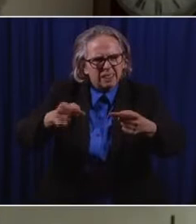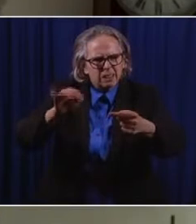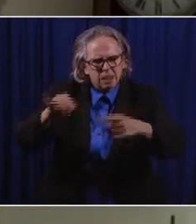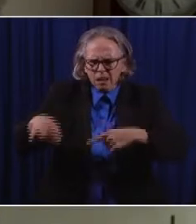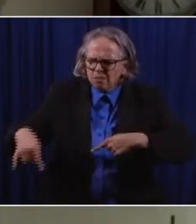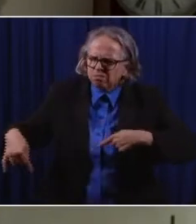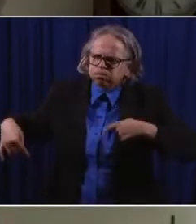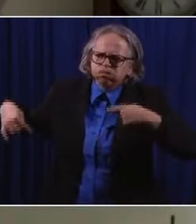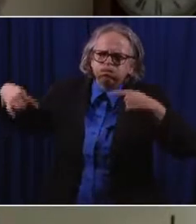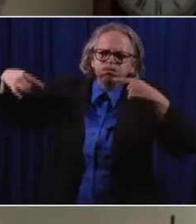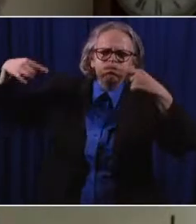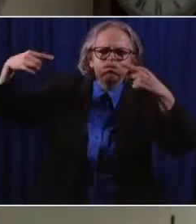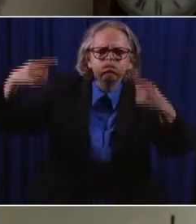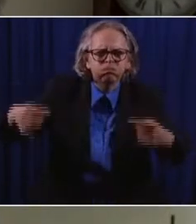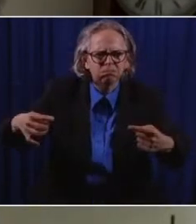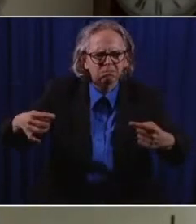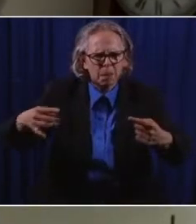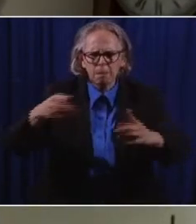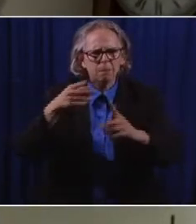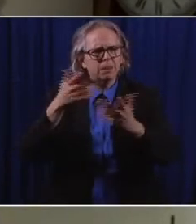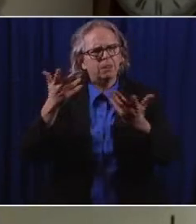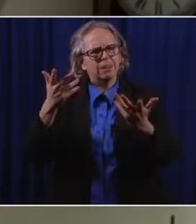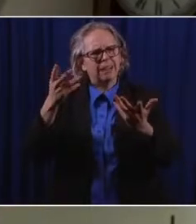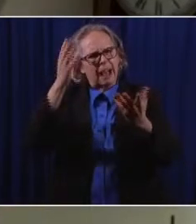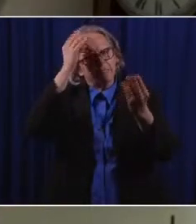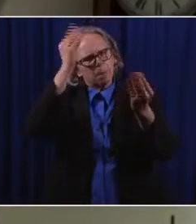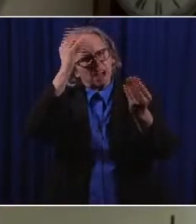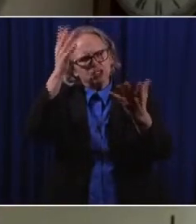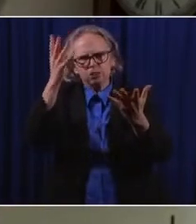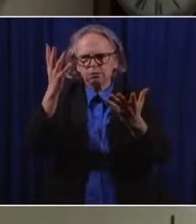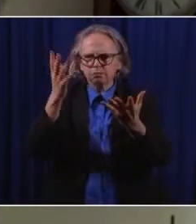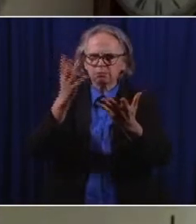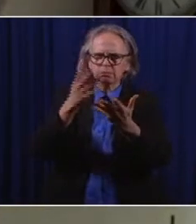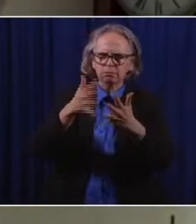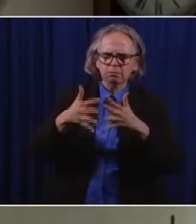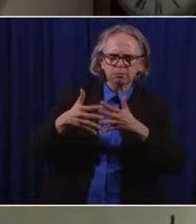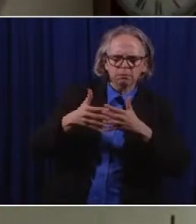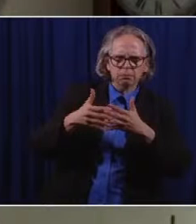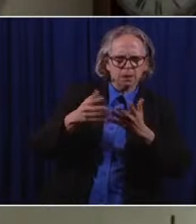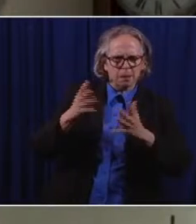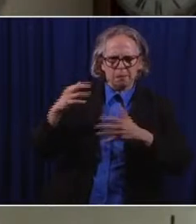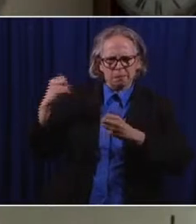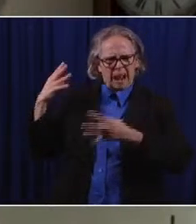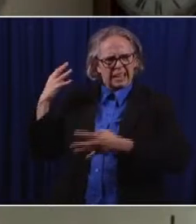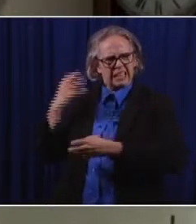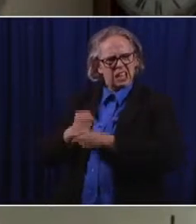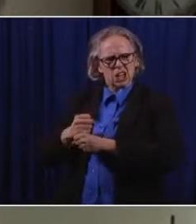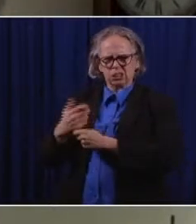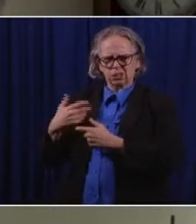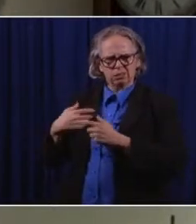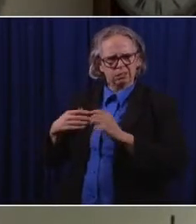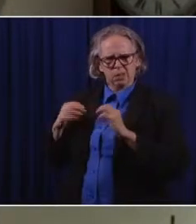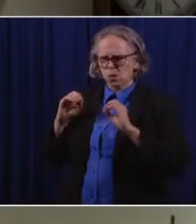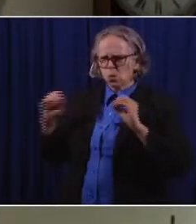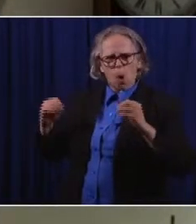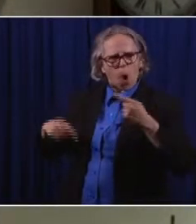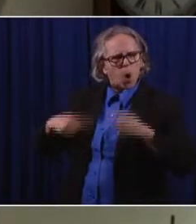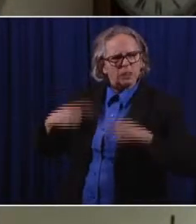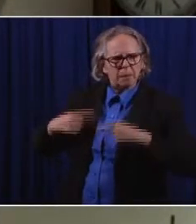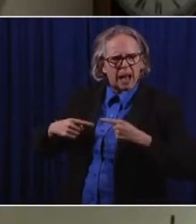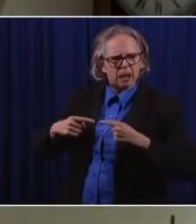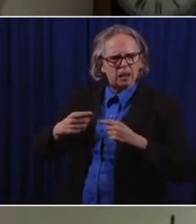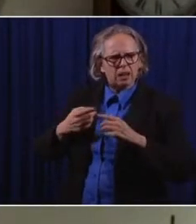we went for many years without these formal debates. But beginning in 1960, we